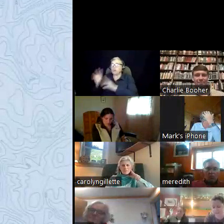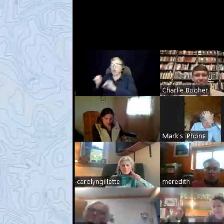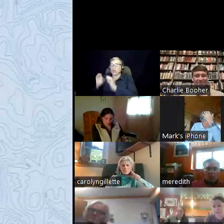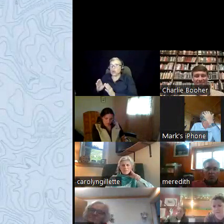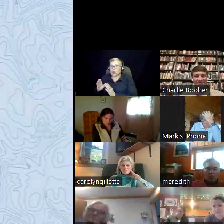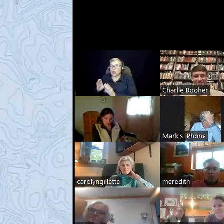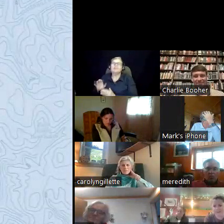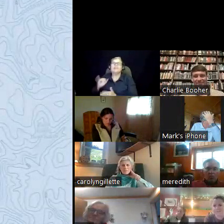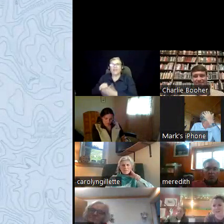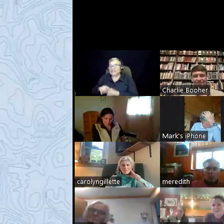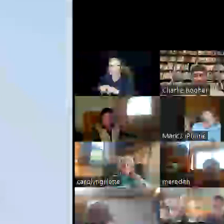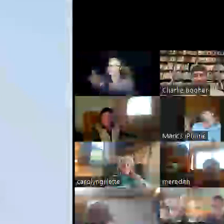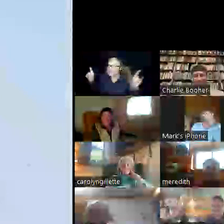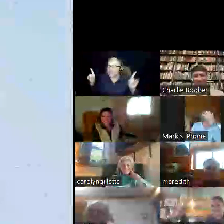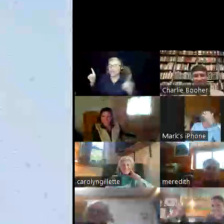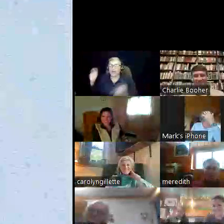other webinar.